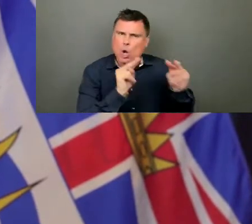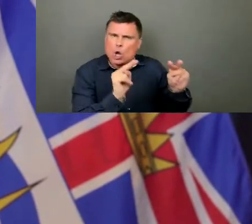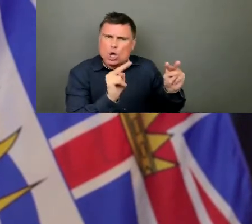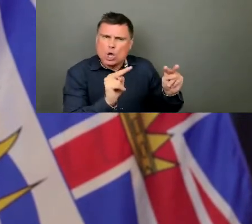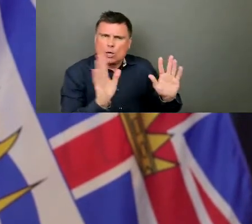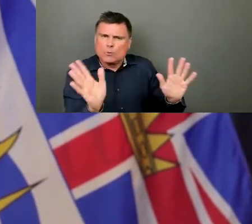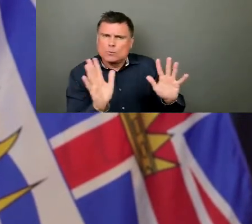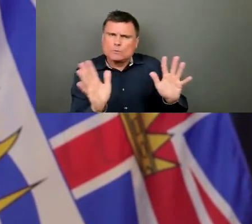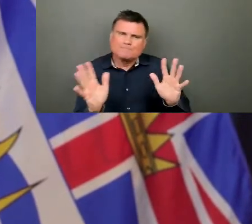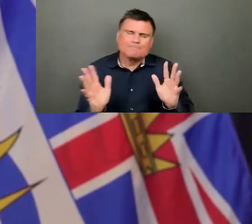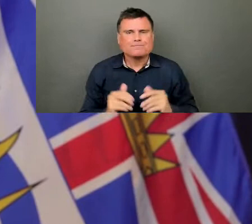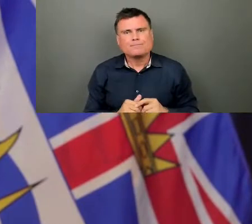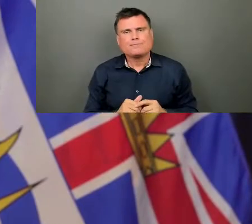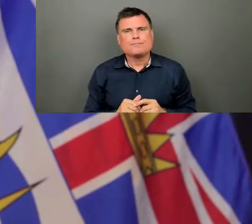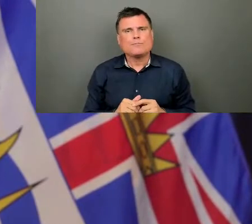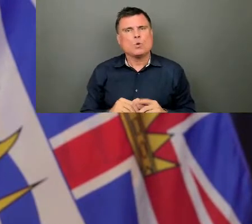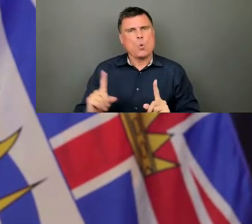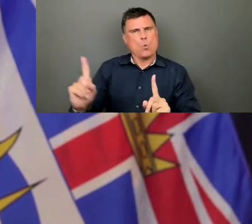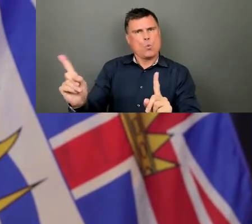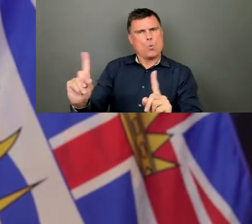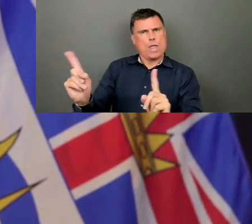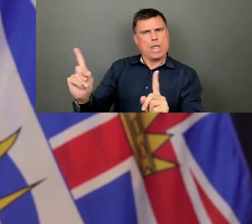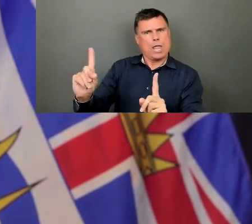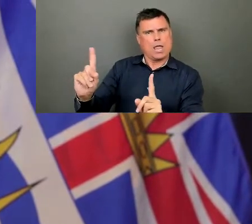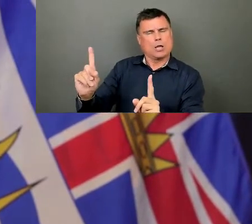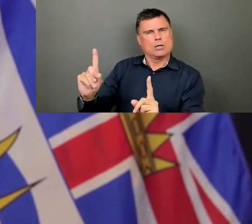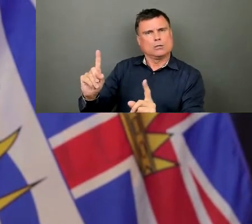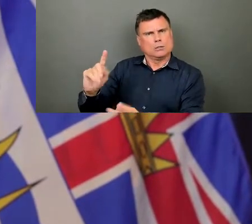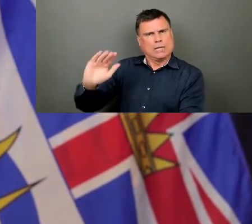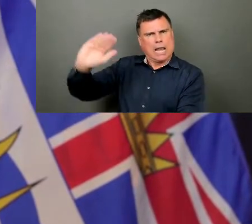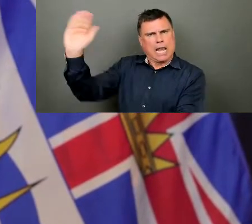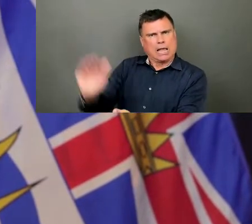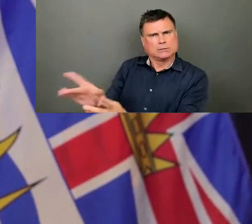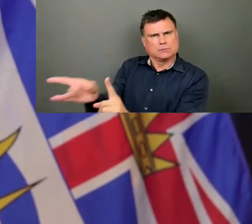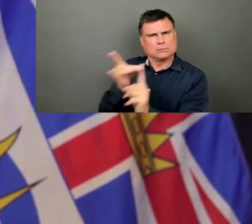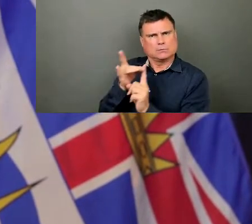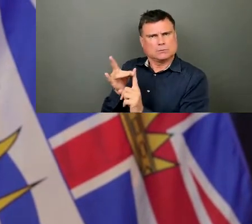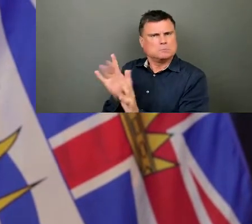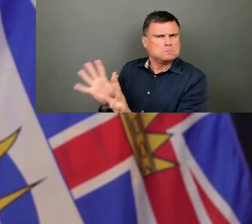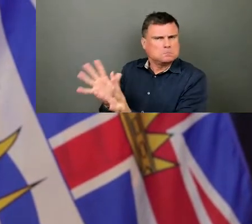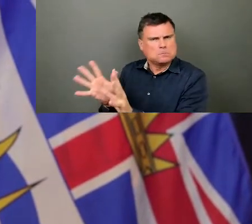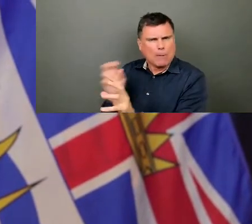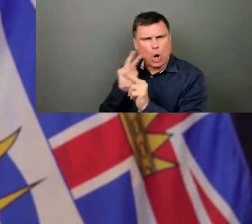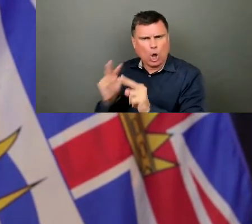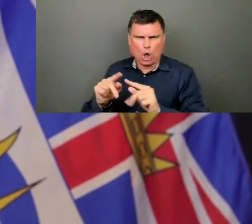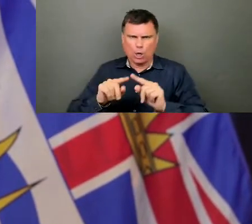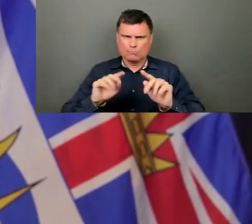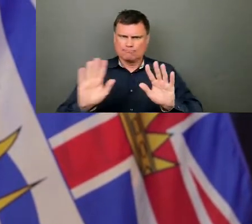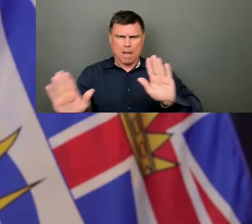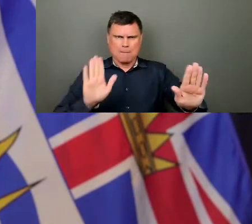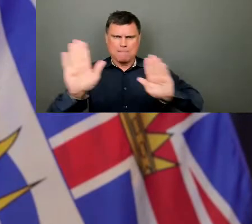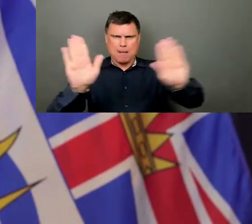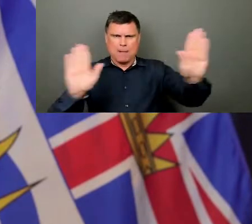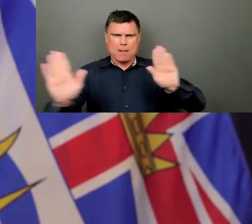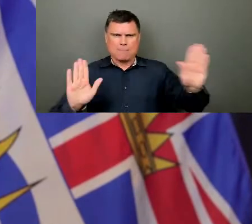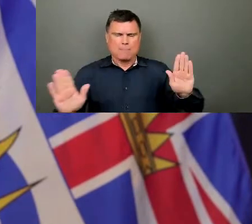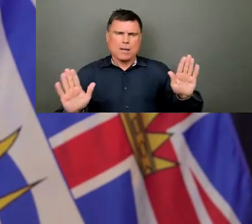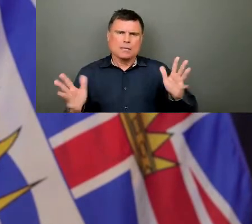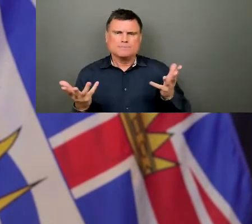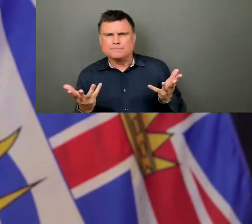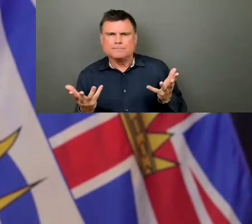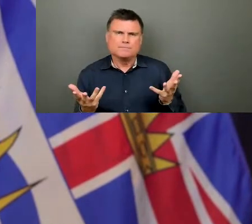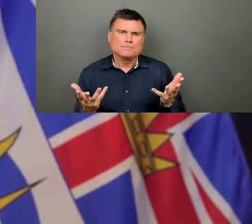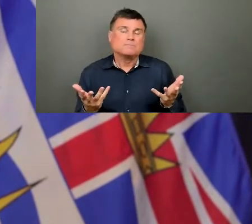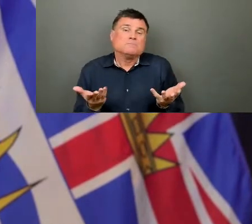may prioritize school staff early on to make sure that they had access to vaccines, where schools 12 to 17